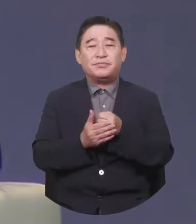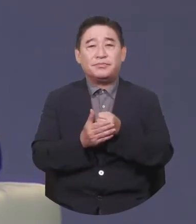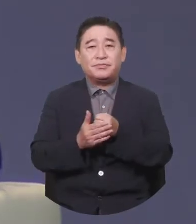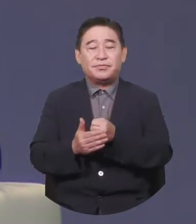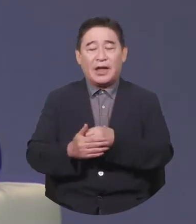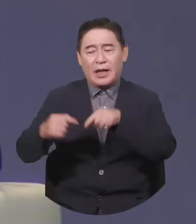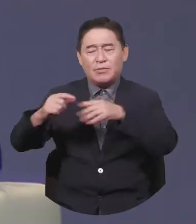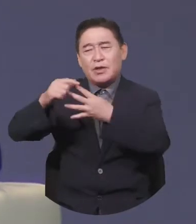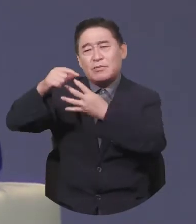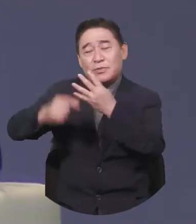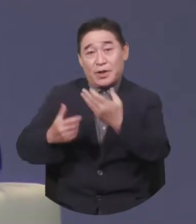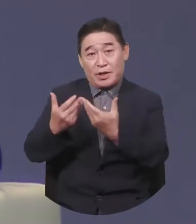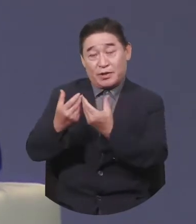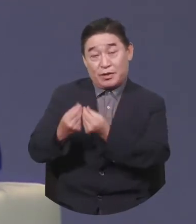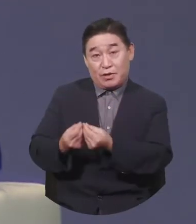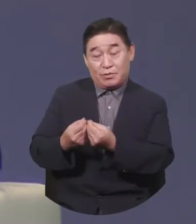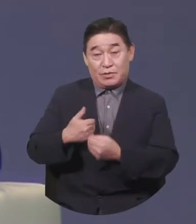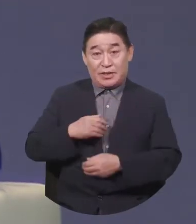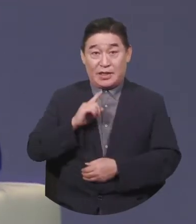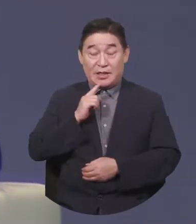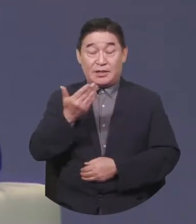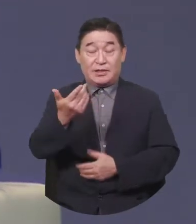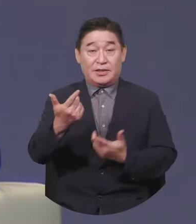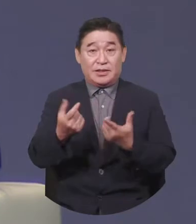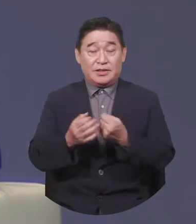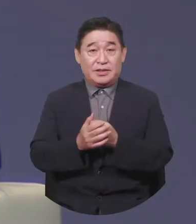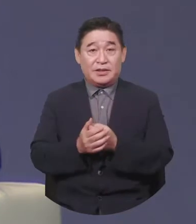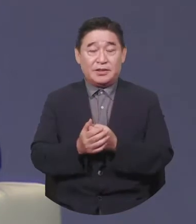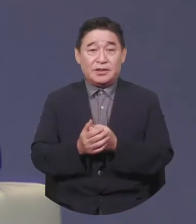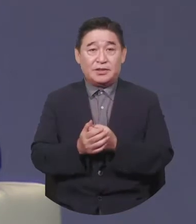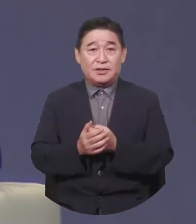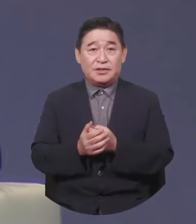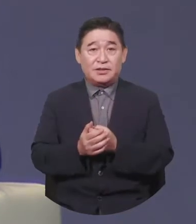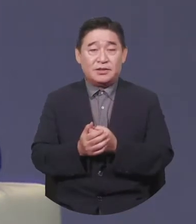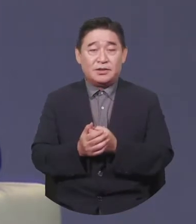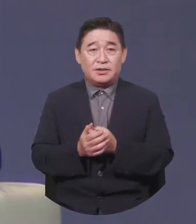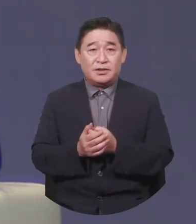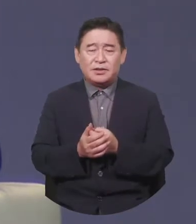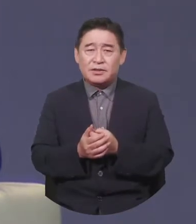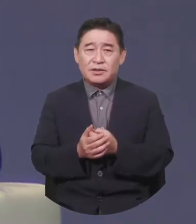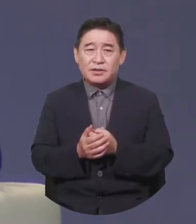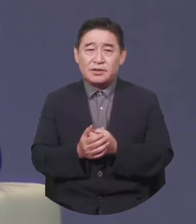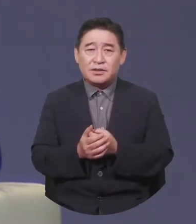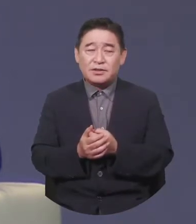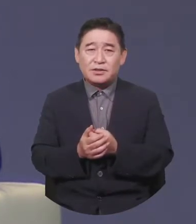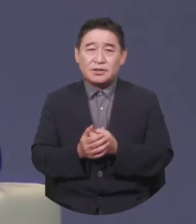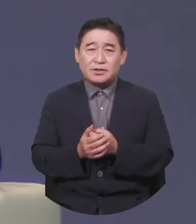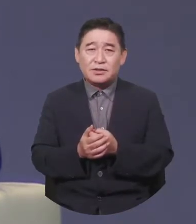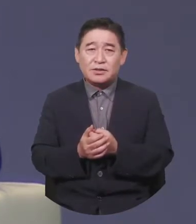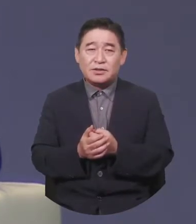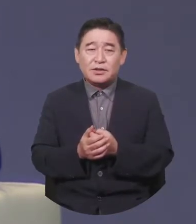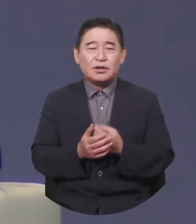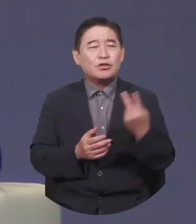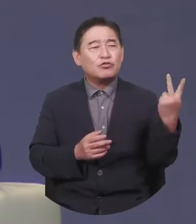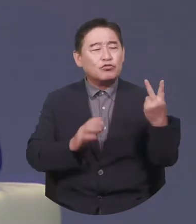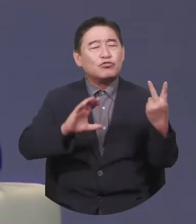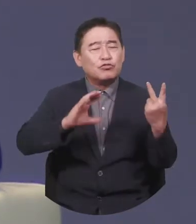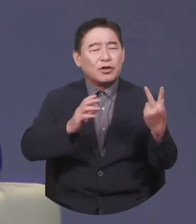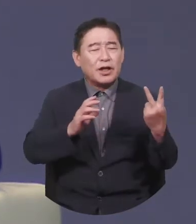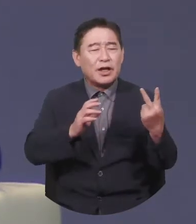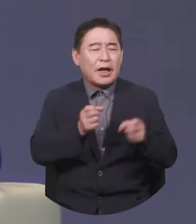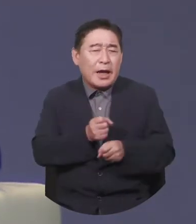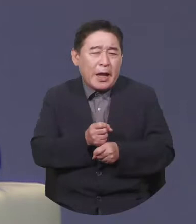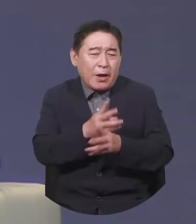that make it more closely and efficiently, that our JICA staff can have the chance to discuss with